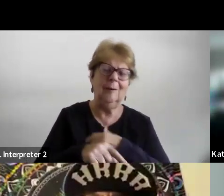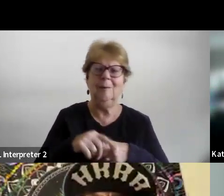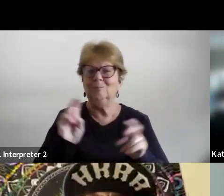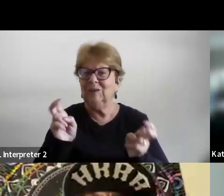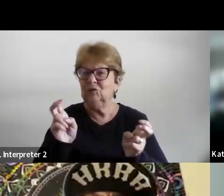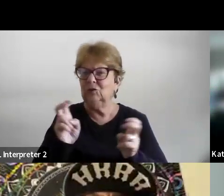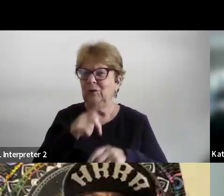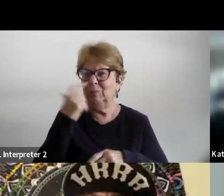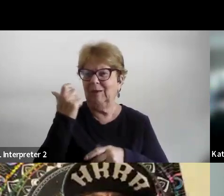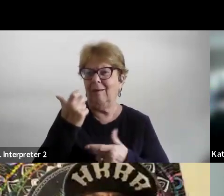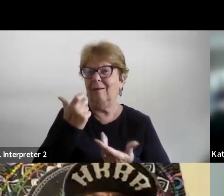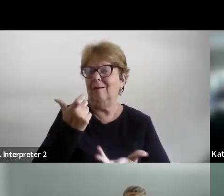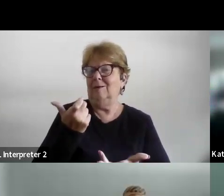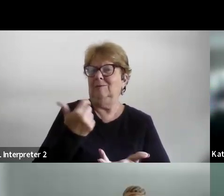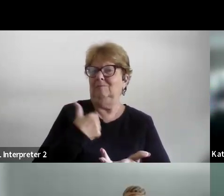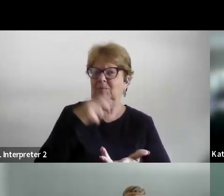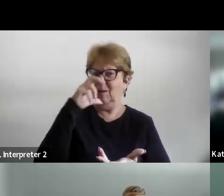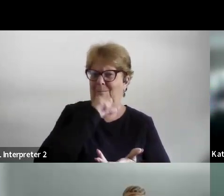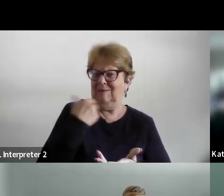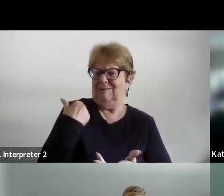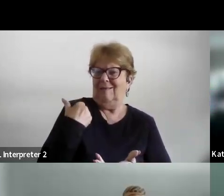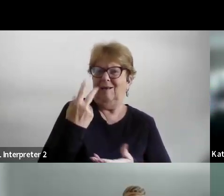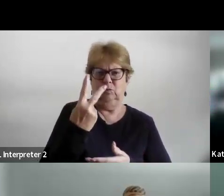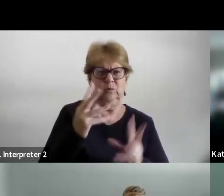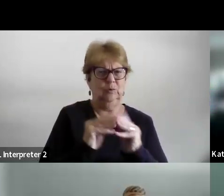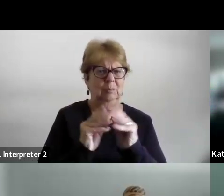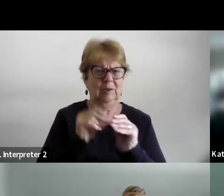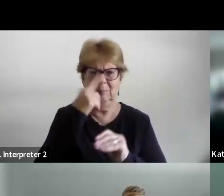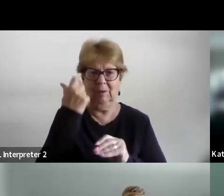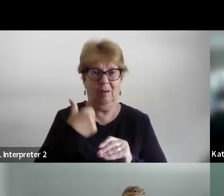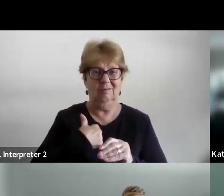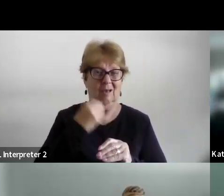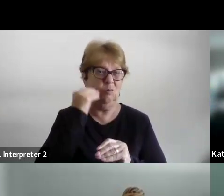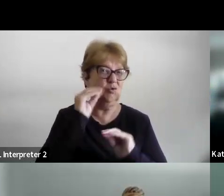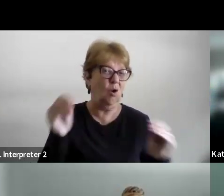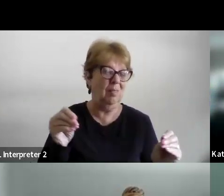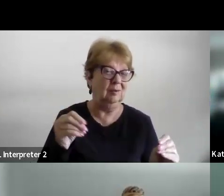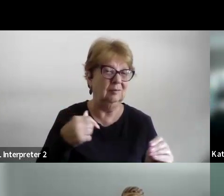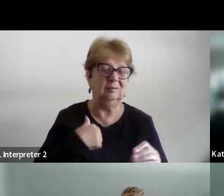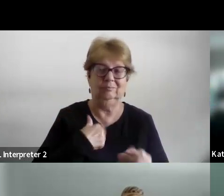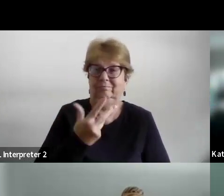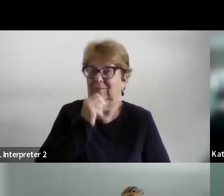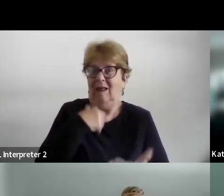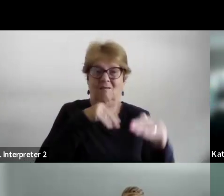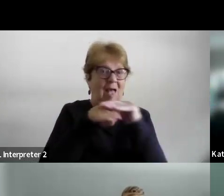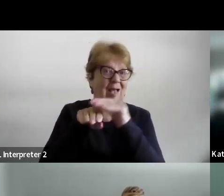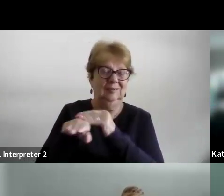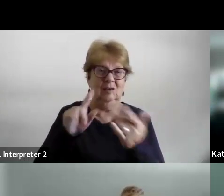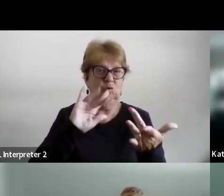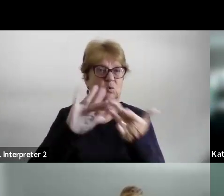issue, because like I missed the last two meetings because I was homeless and I didn't have access to